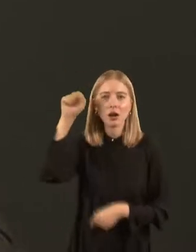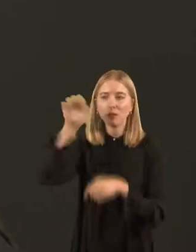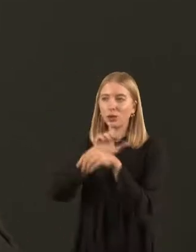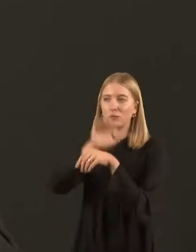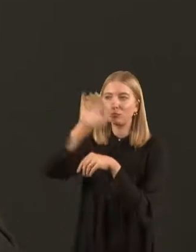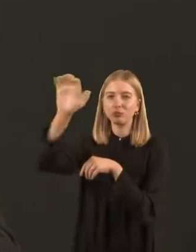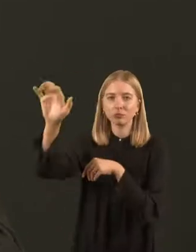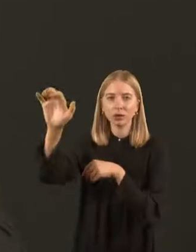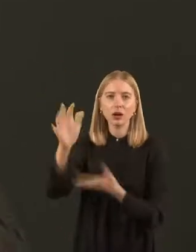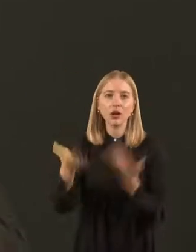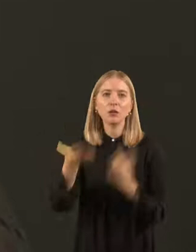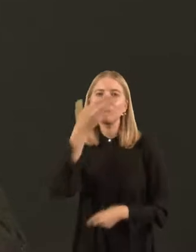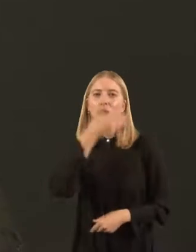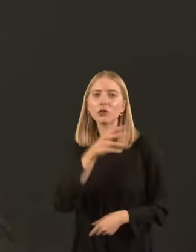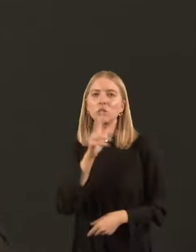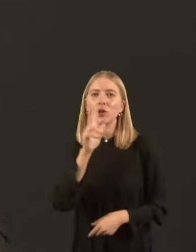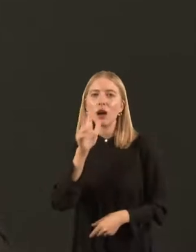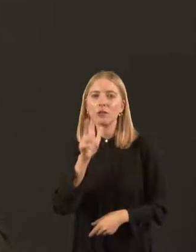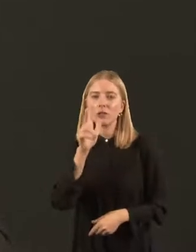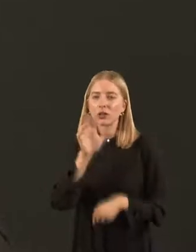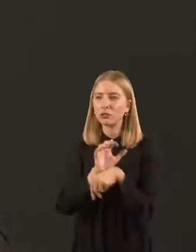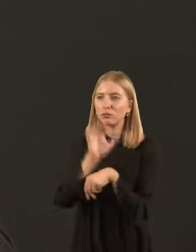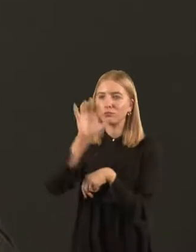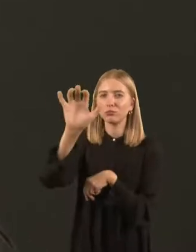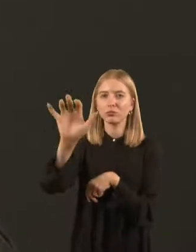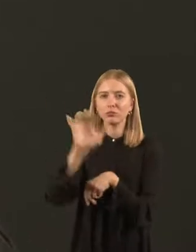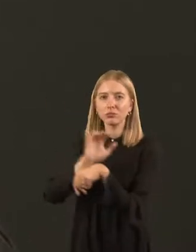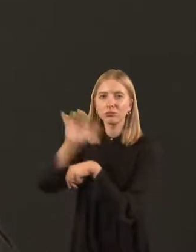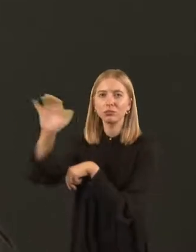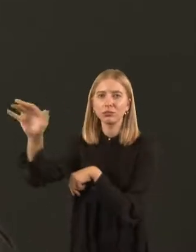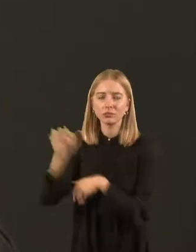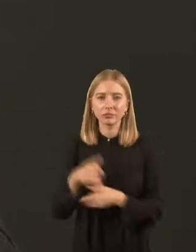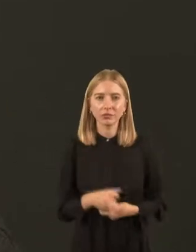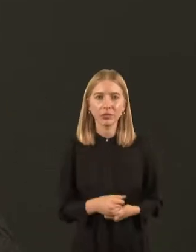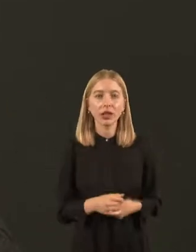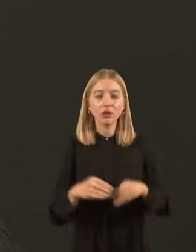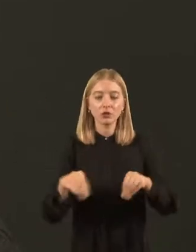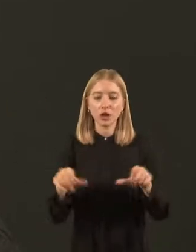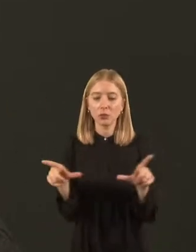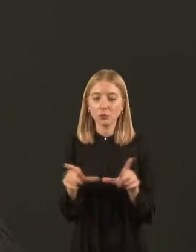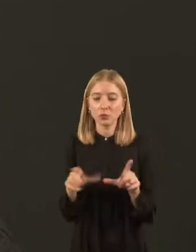fully self-sufficient when it comes to food supply.